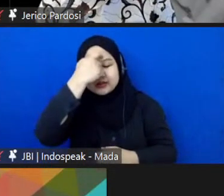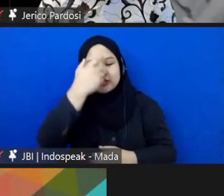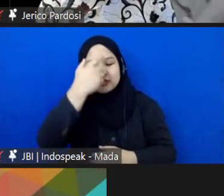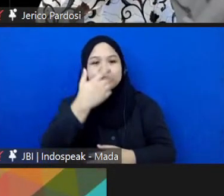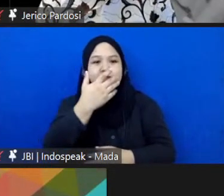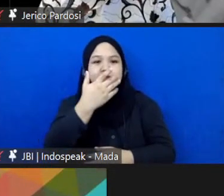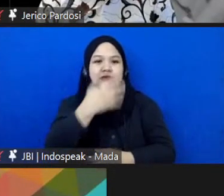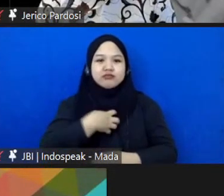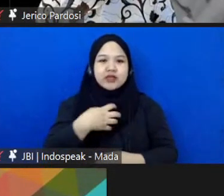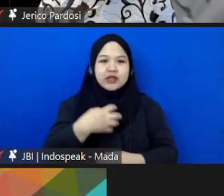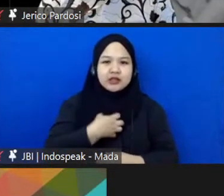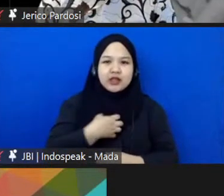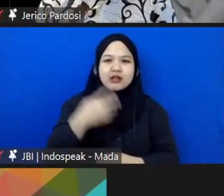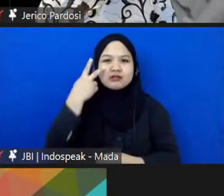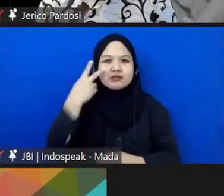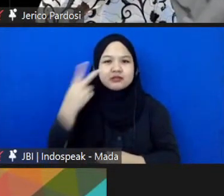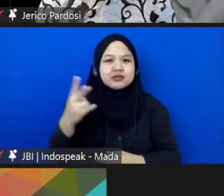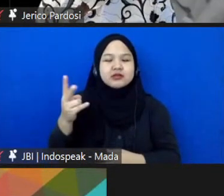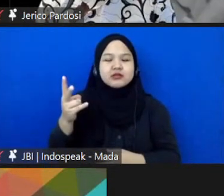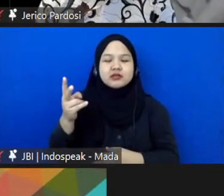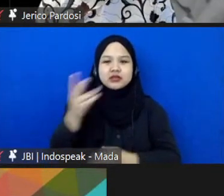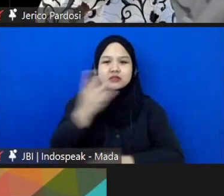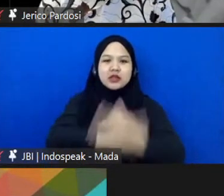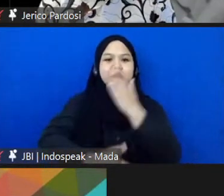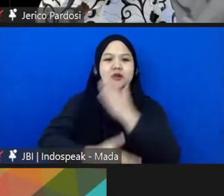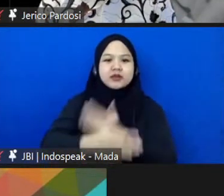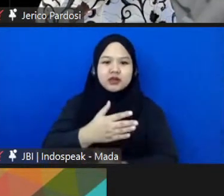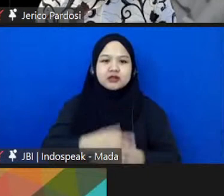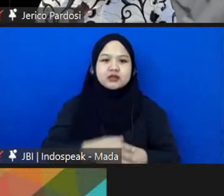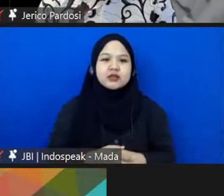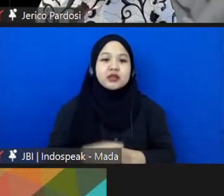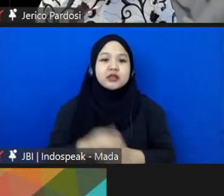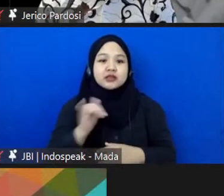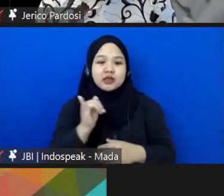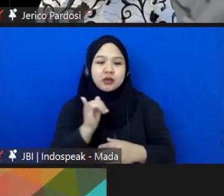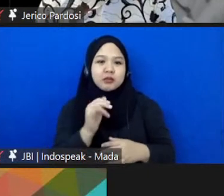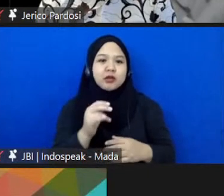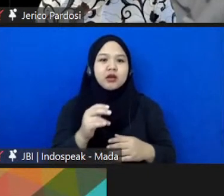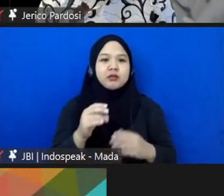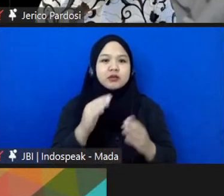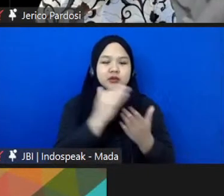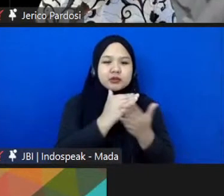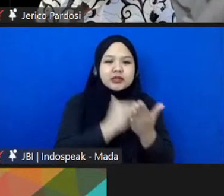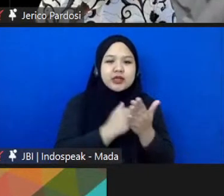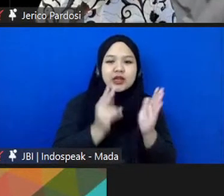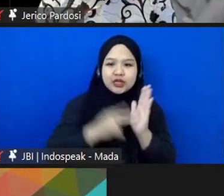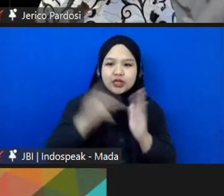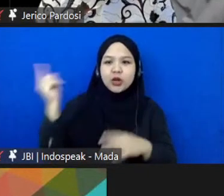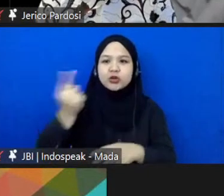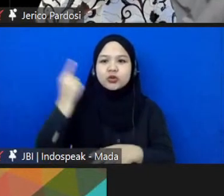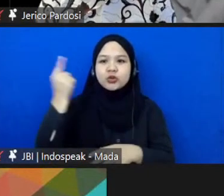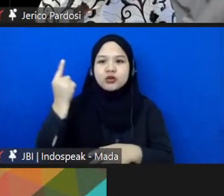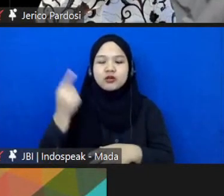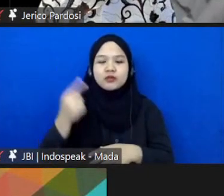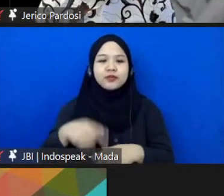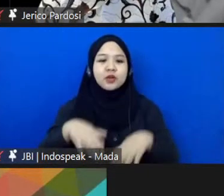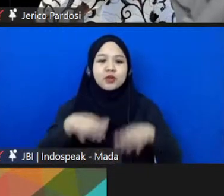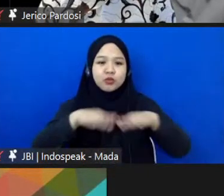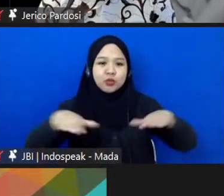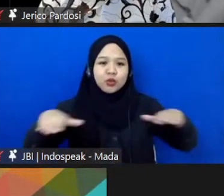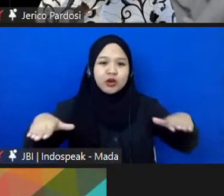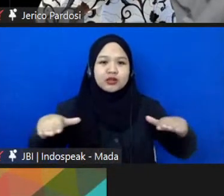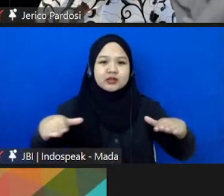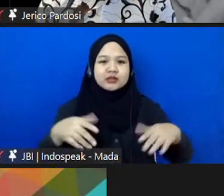the national policy and research level. I'm wondering if you might talk a little bit about what's happening to these vulnerable populations, for example,